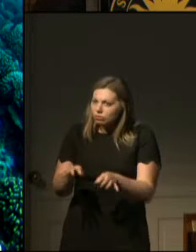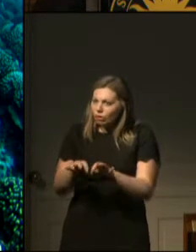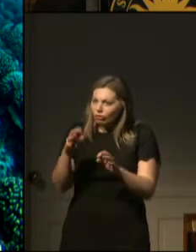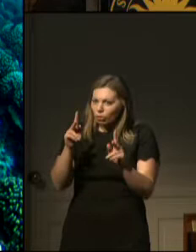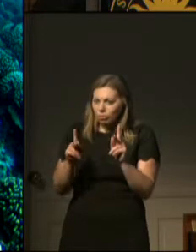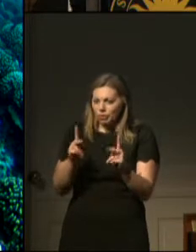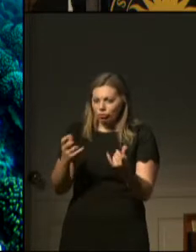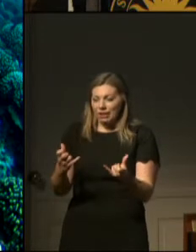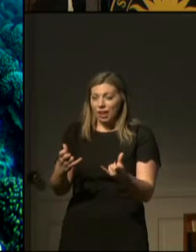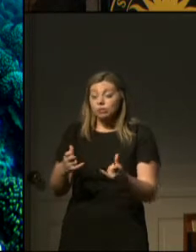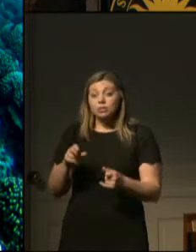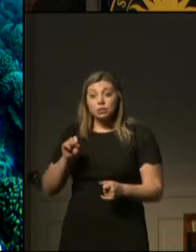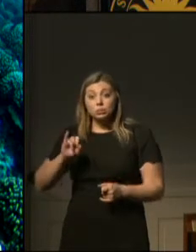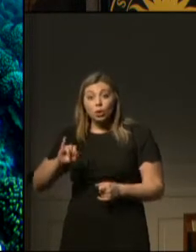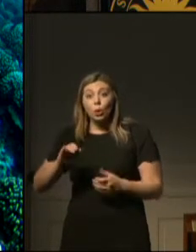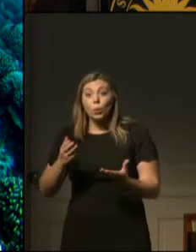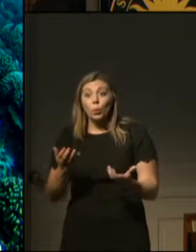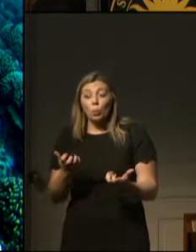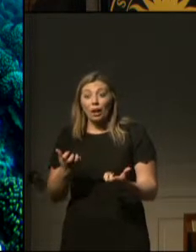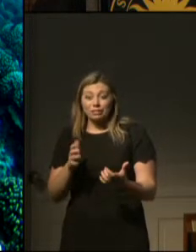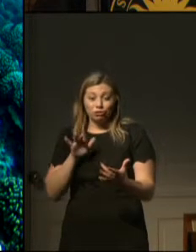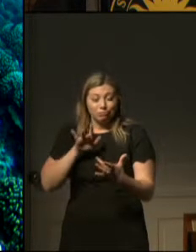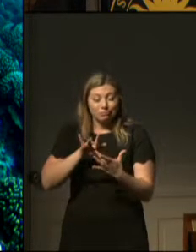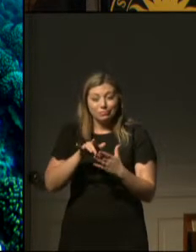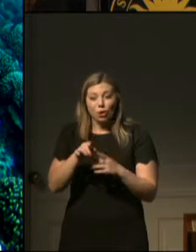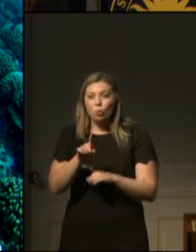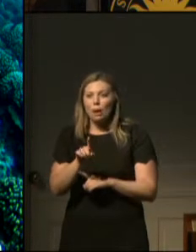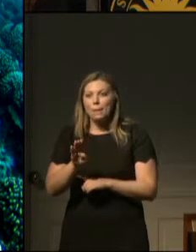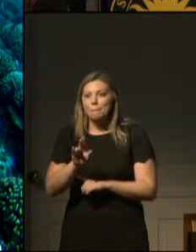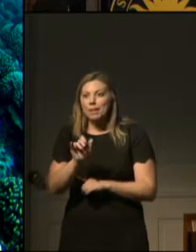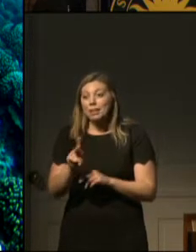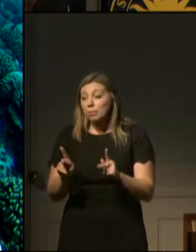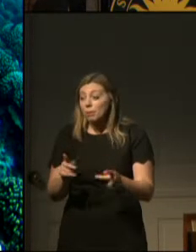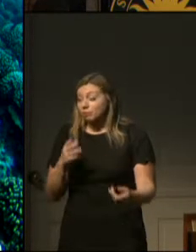1 billion people. Guess what? Coral reefs already reach 1 billion people.